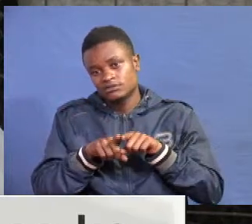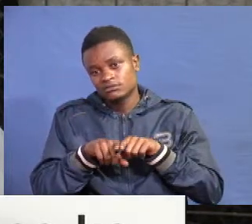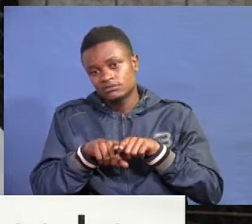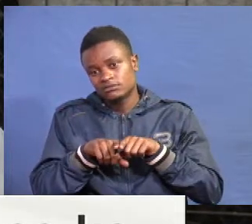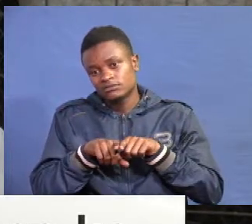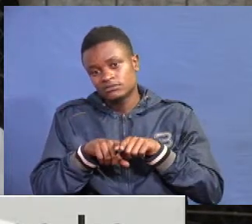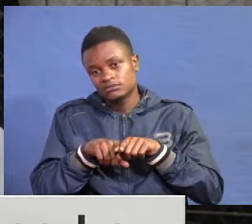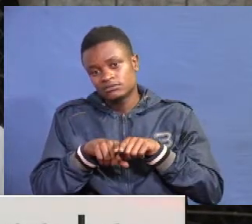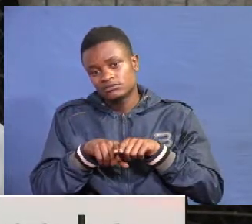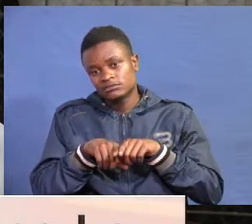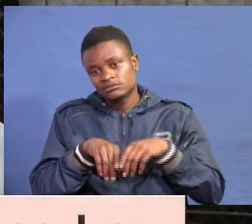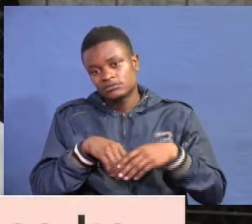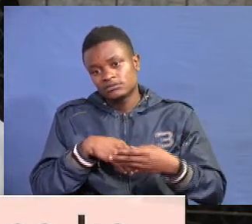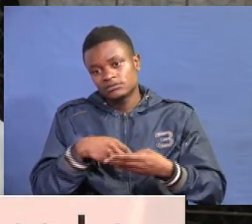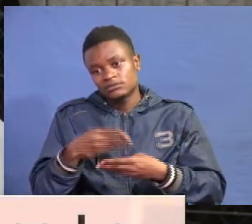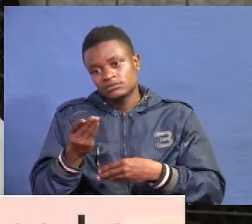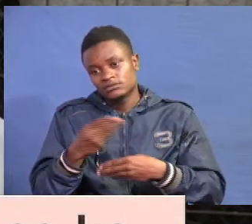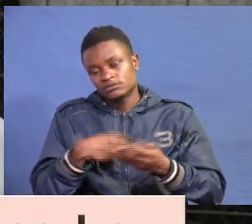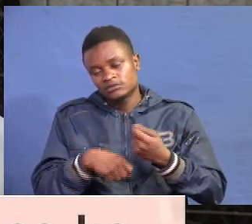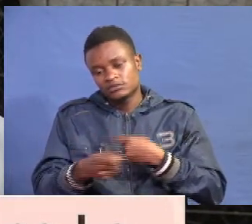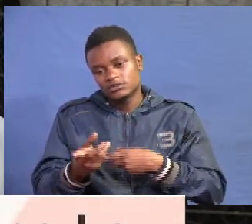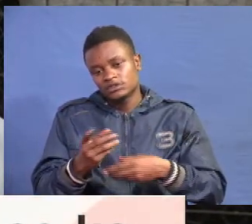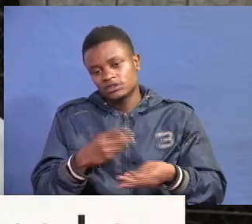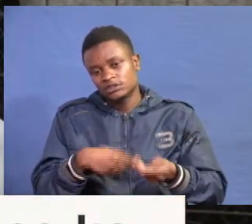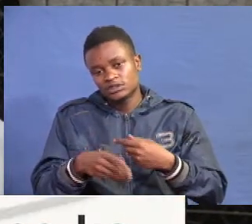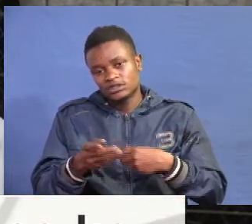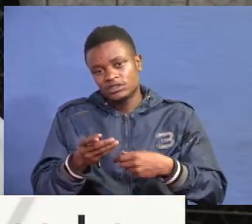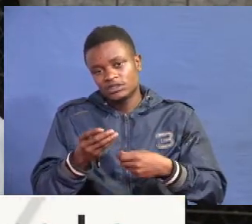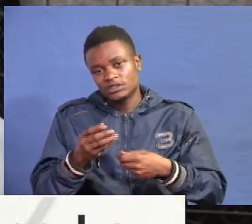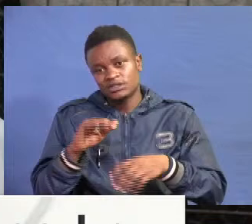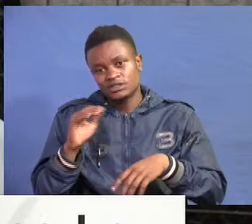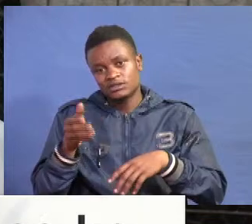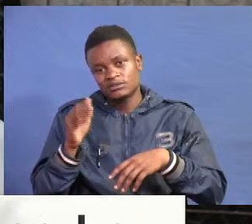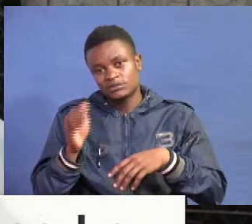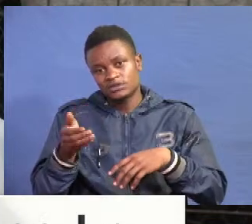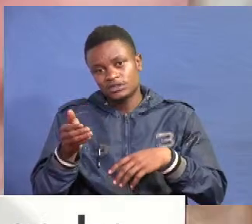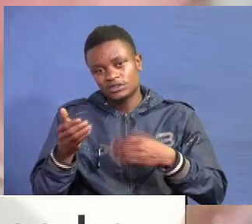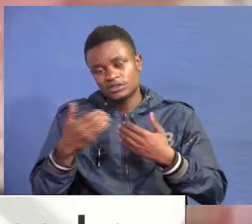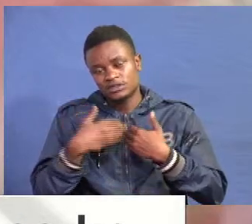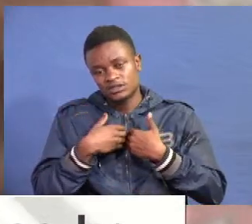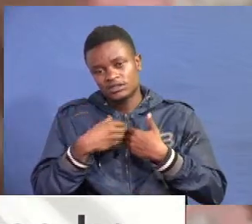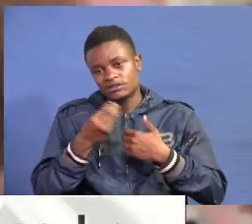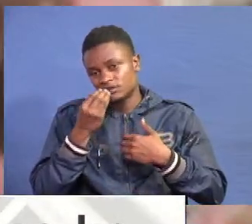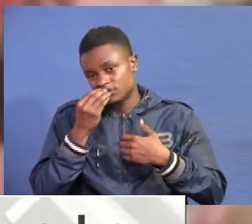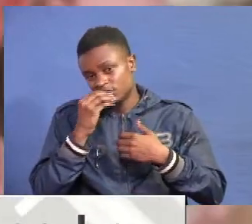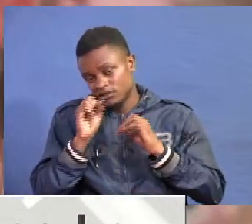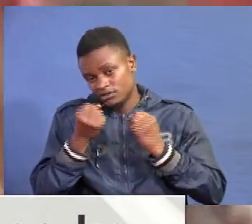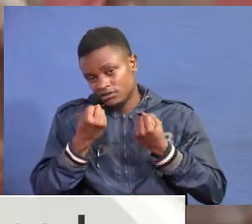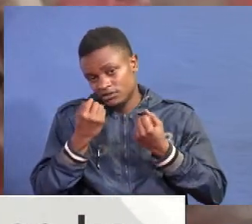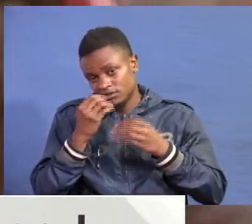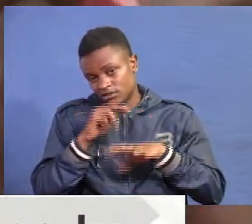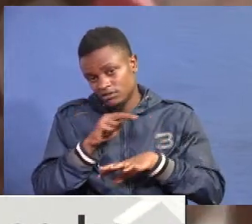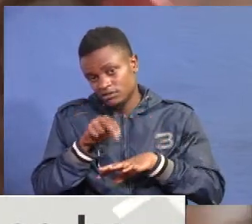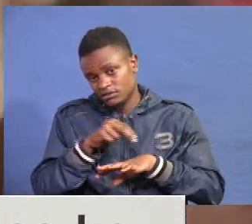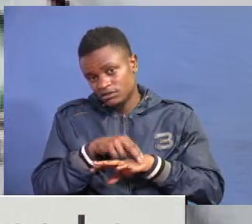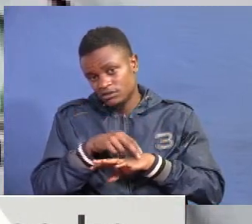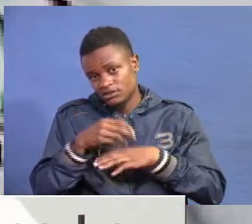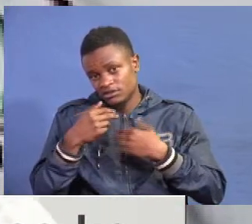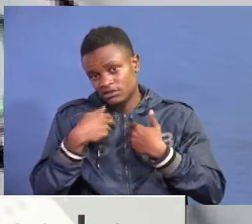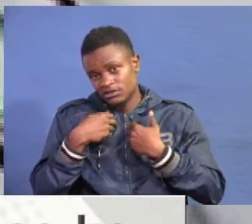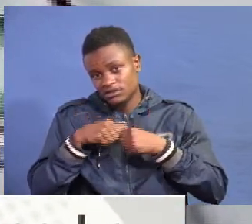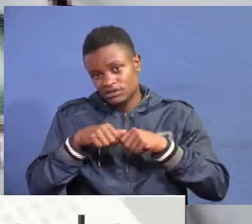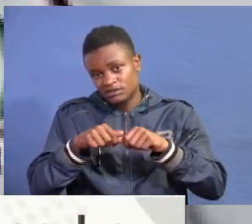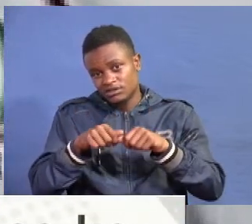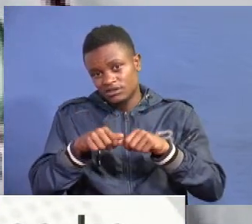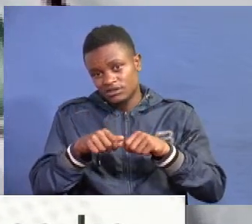And it's one of the way to have a food secure nation. As this happens, the Kenya Agricultural and Livestock